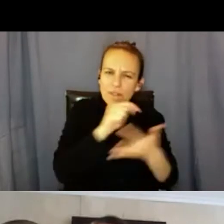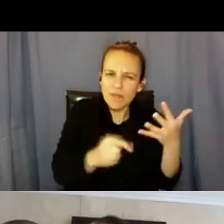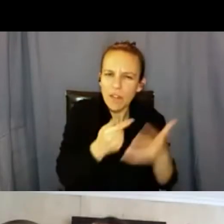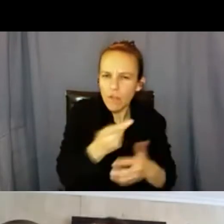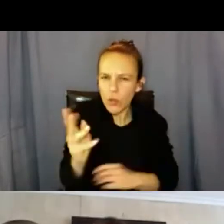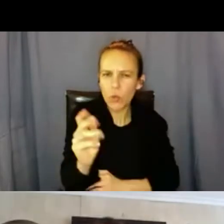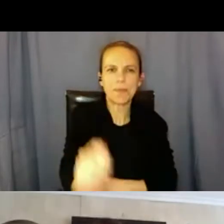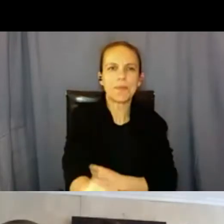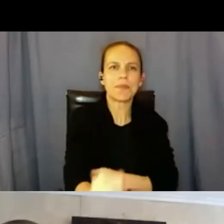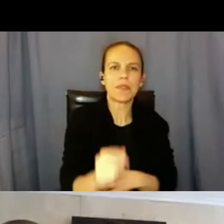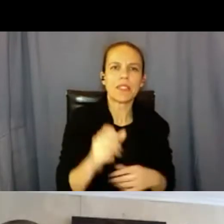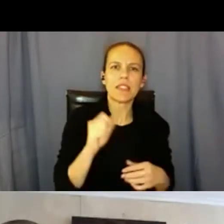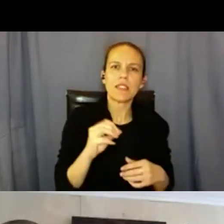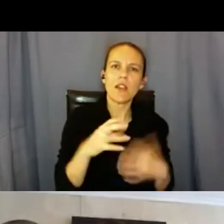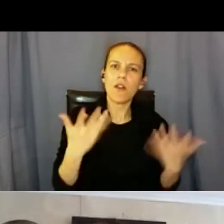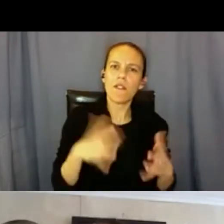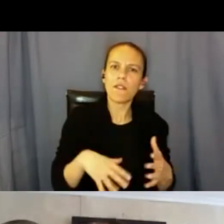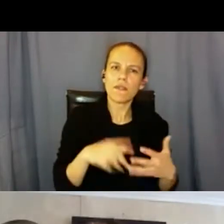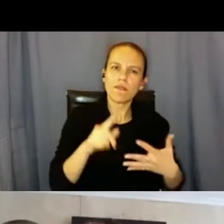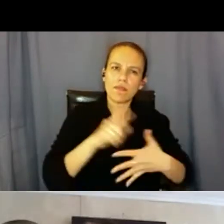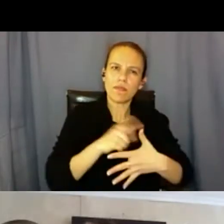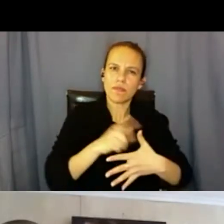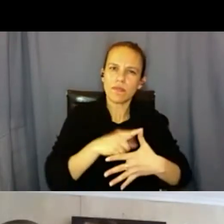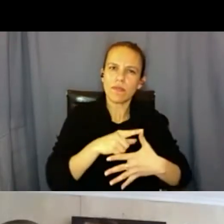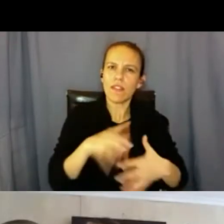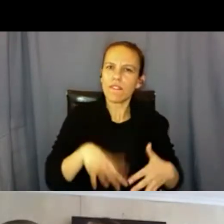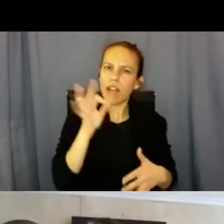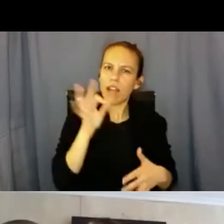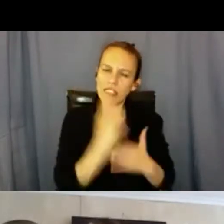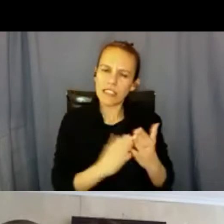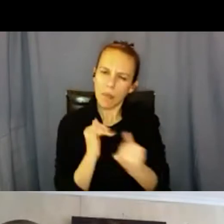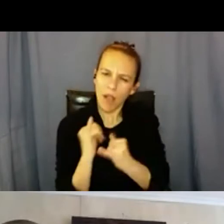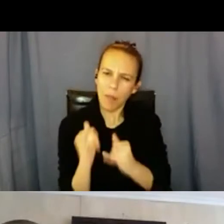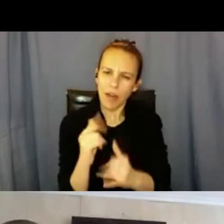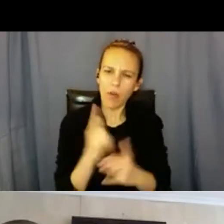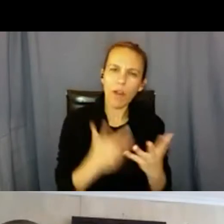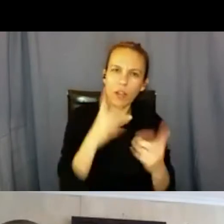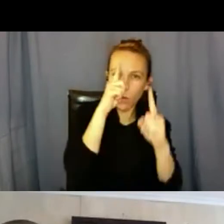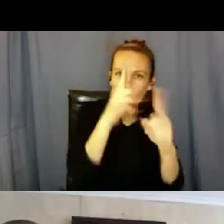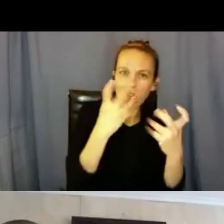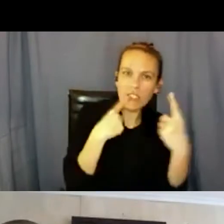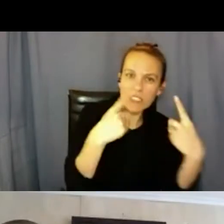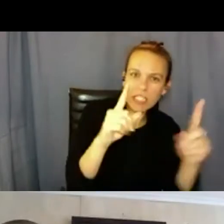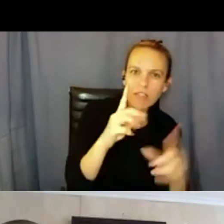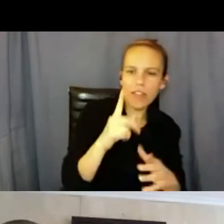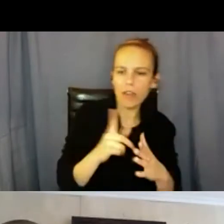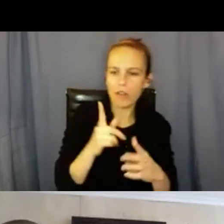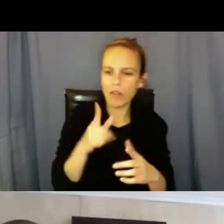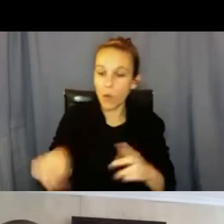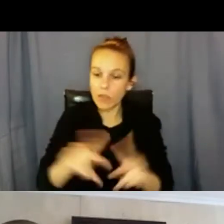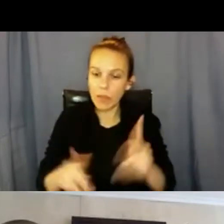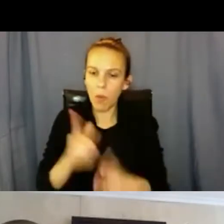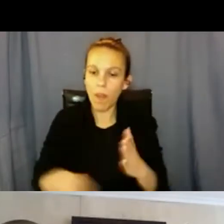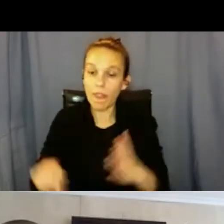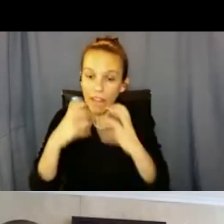ground between what you hope to achieve and what matters to the people you're talking to and what they value is a really effective